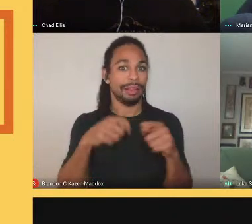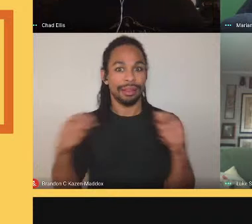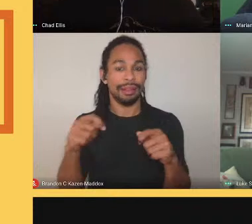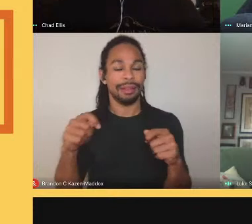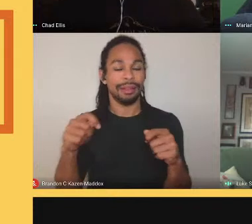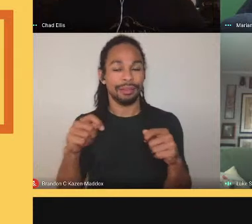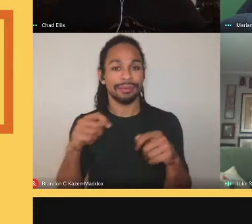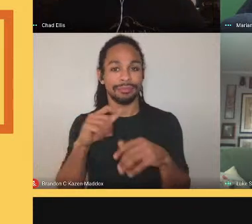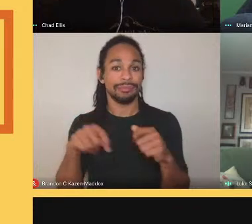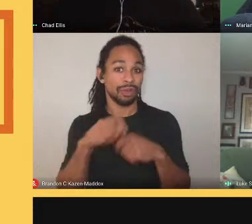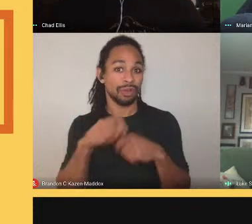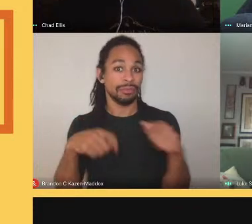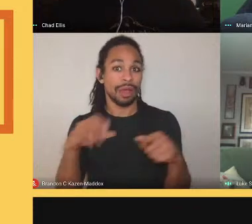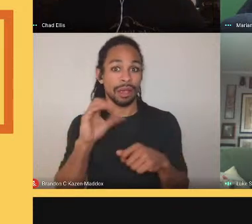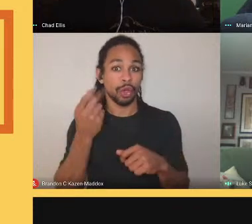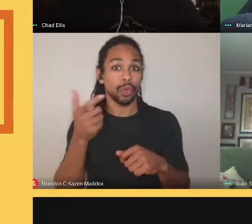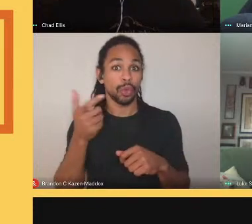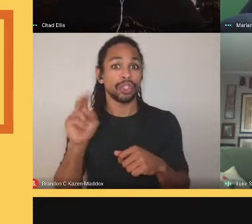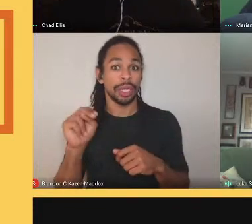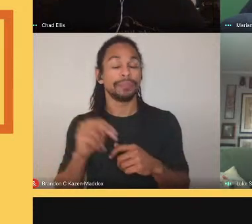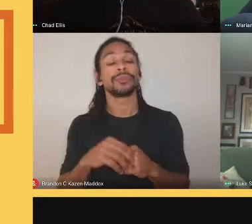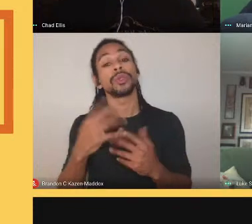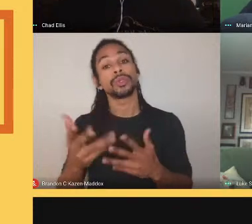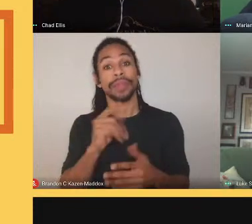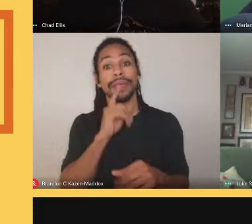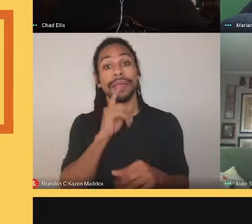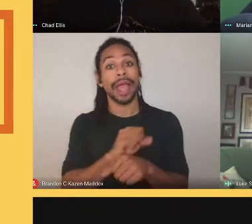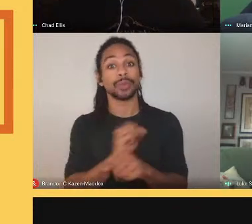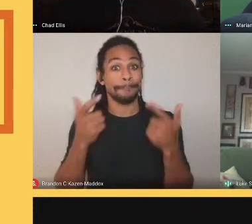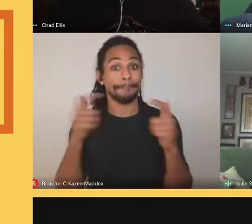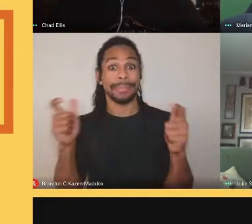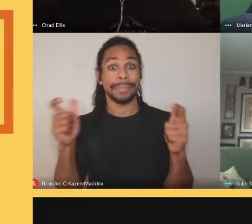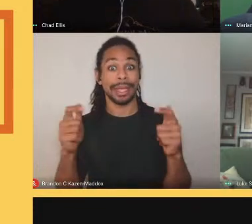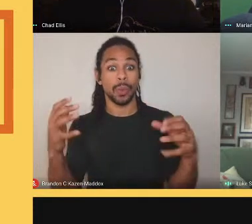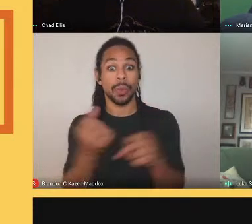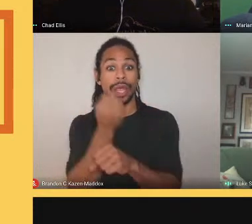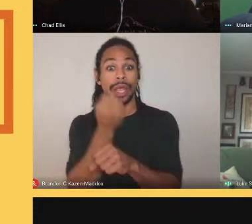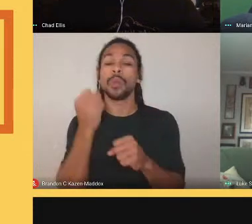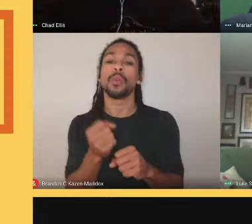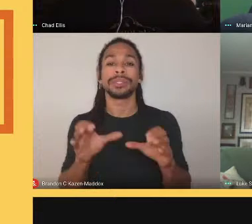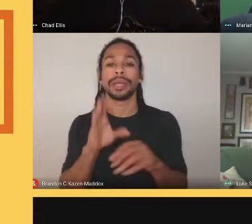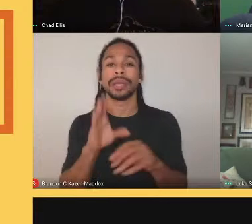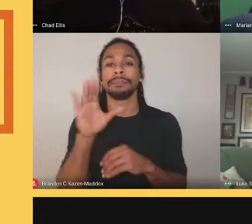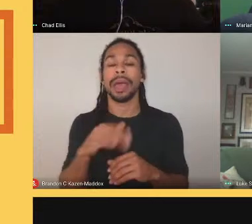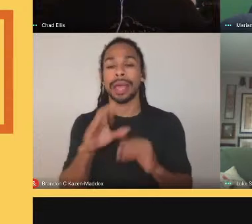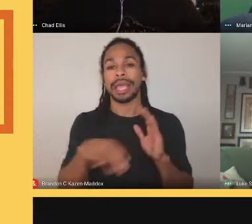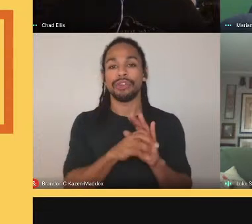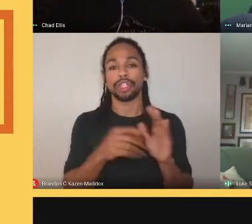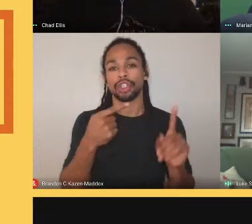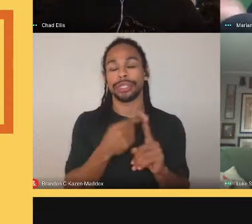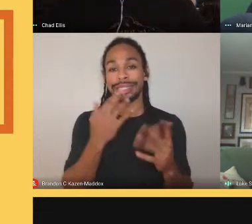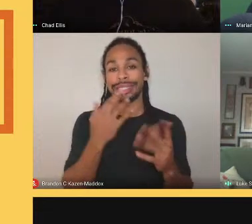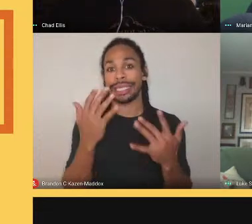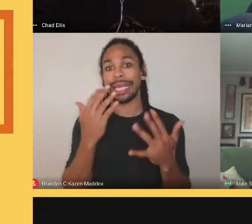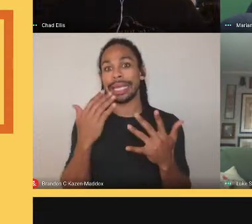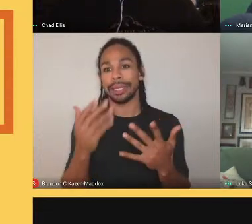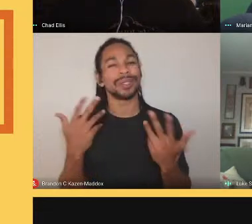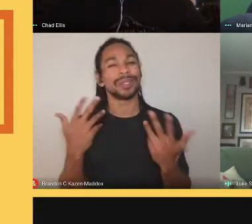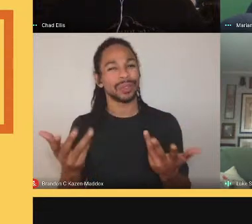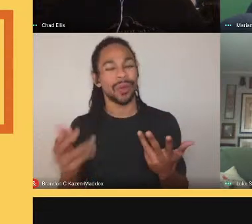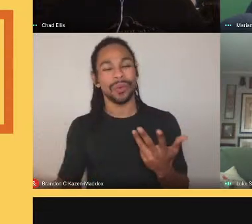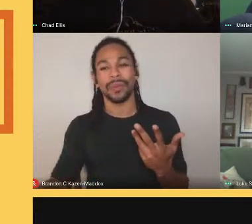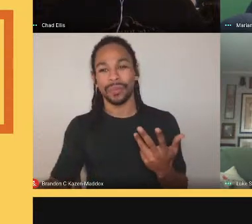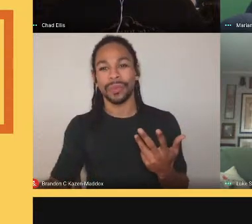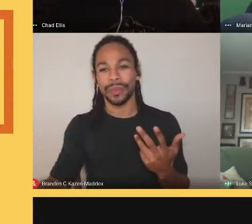big win was done by a character singing. So like the combat that took